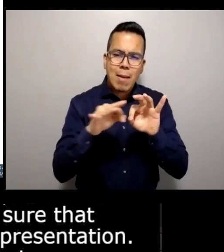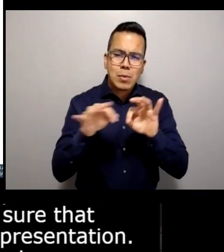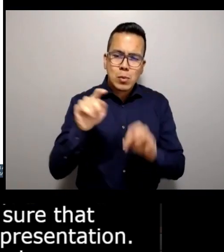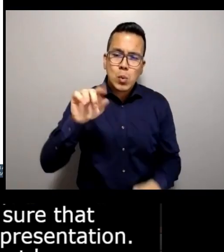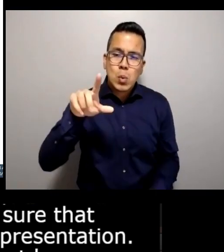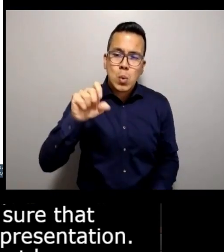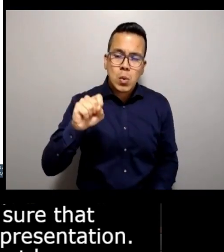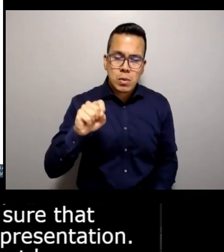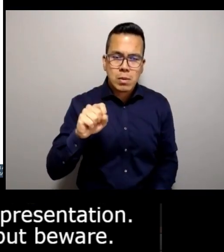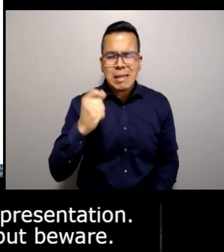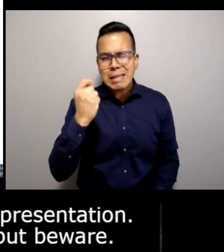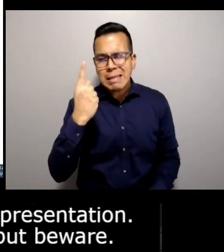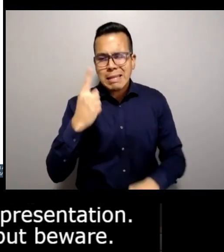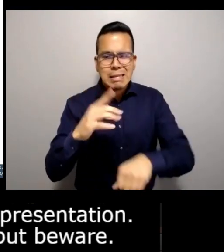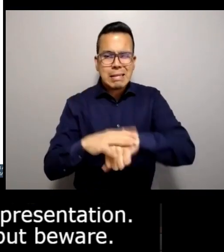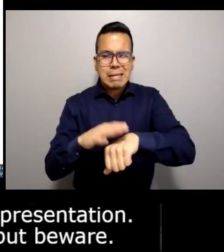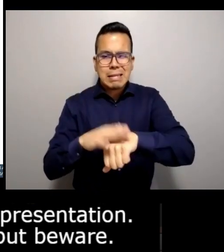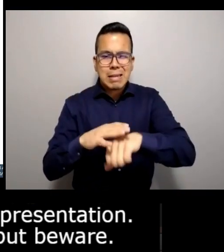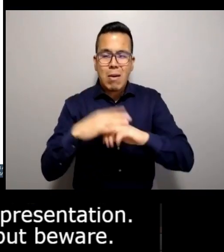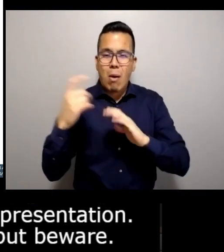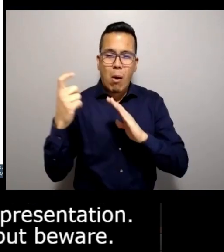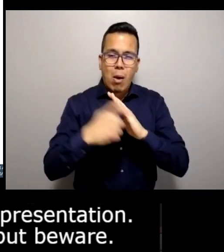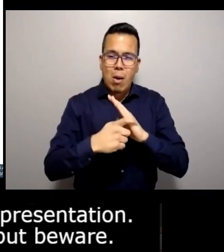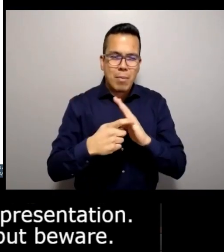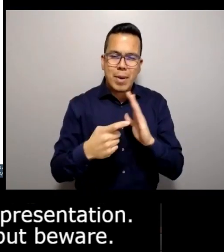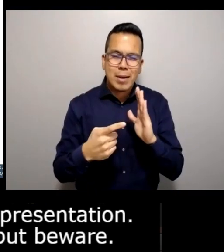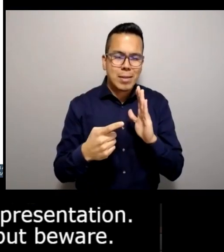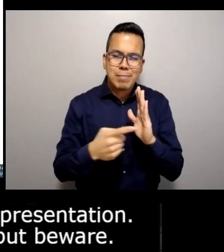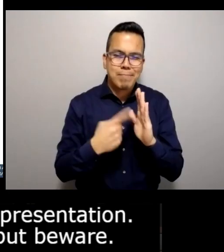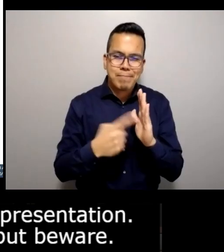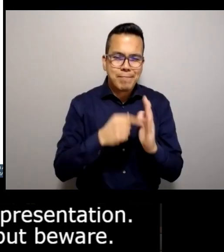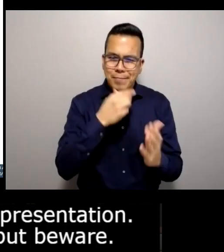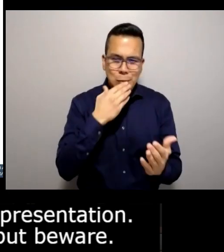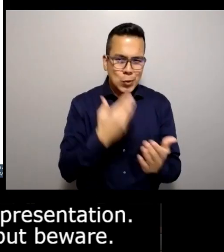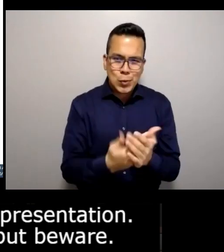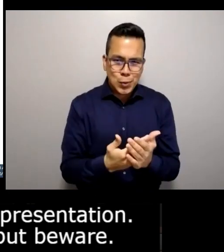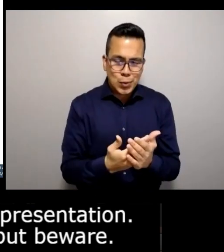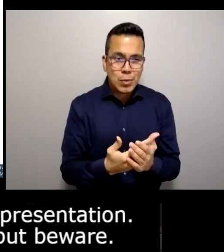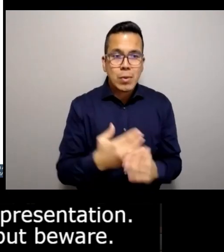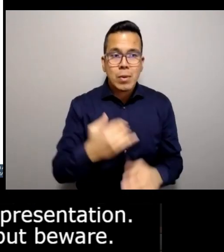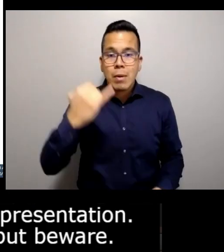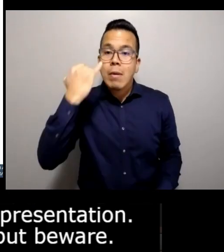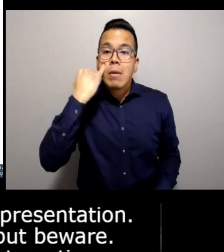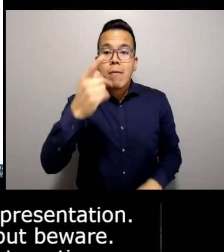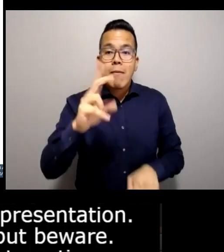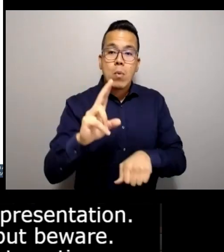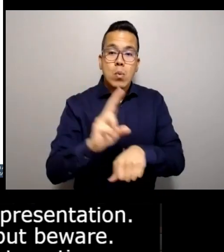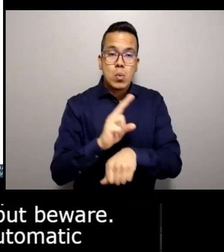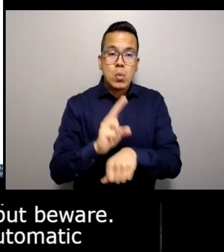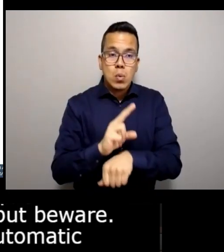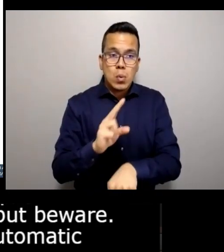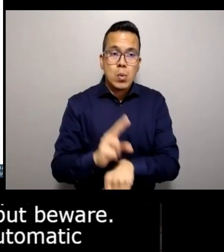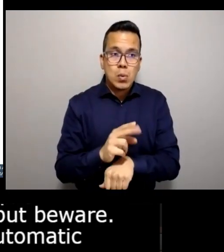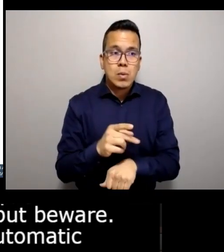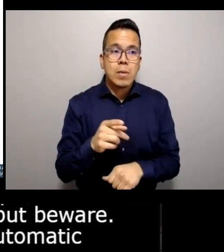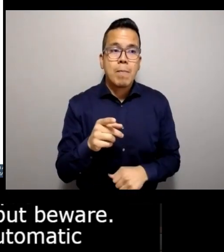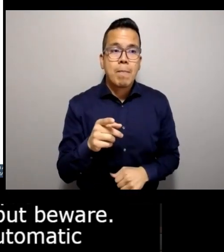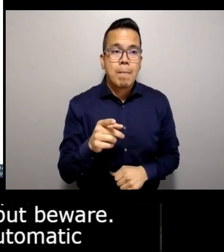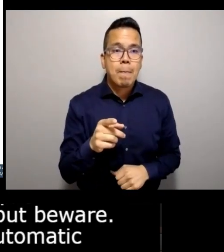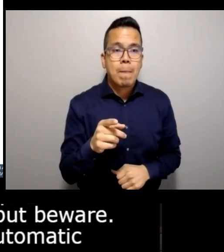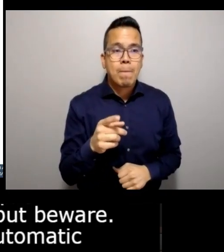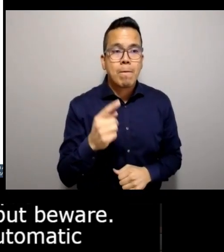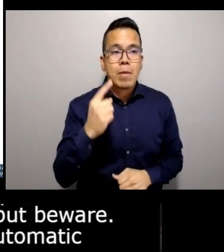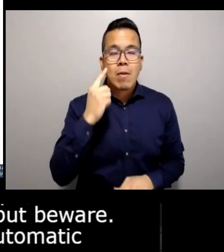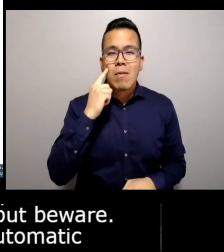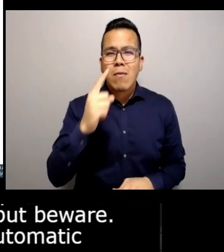in mistakes often. If you do use an automatic captioning tool for what I've called